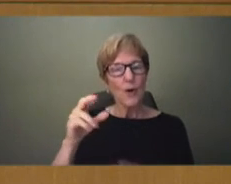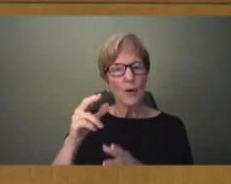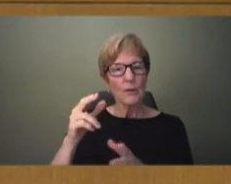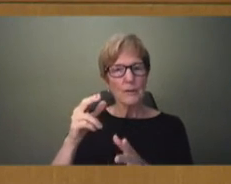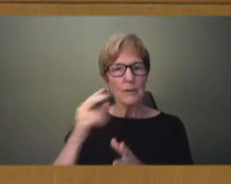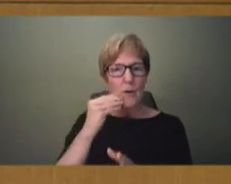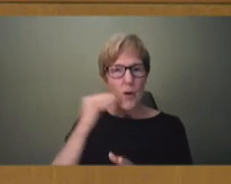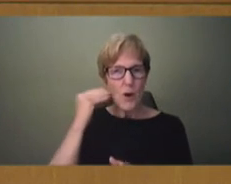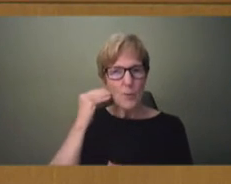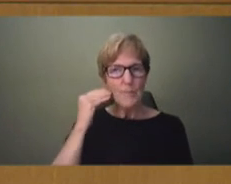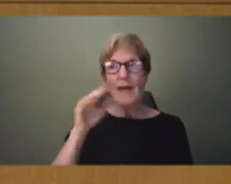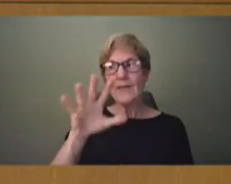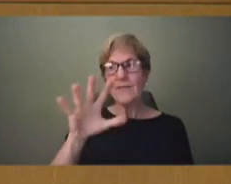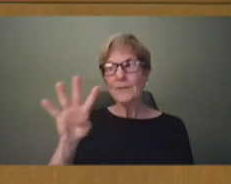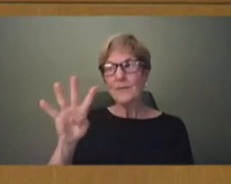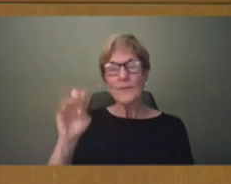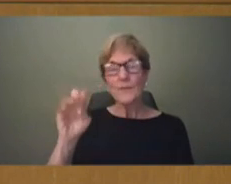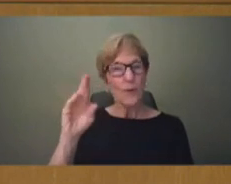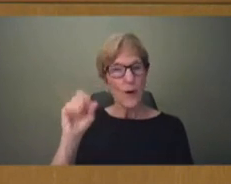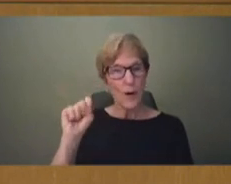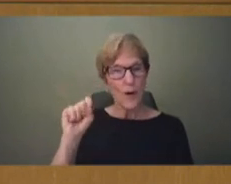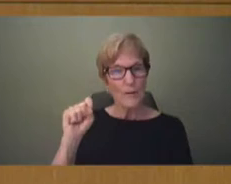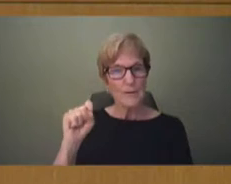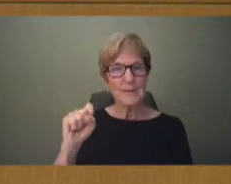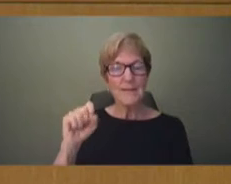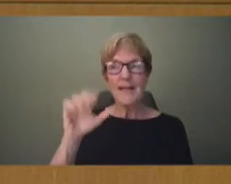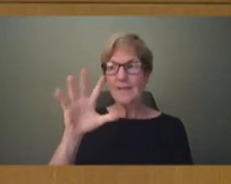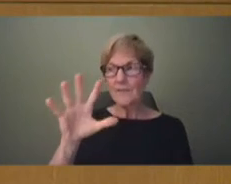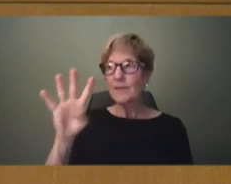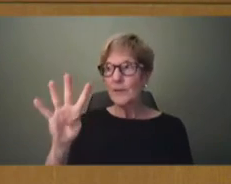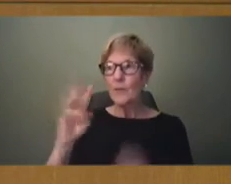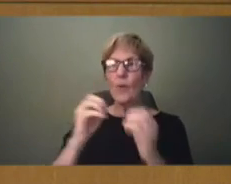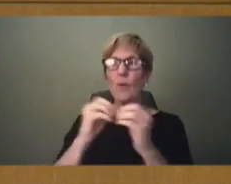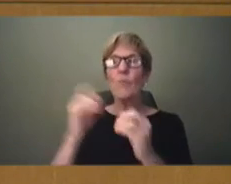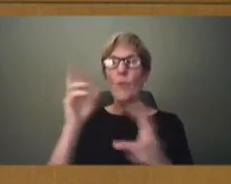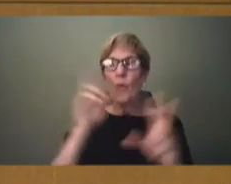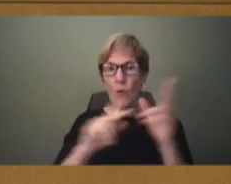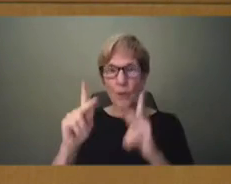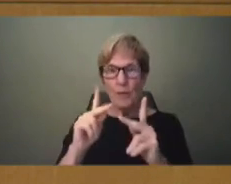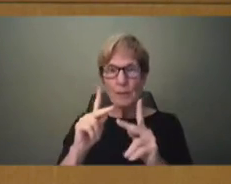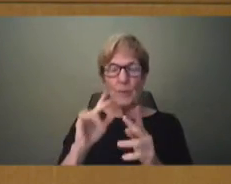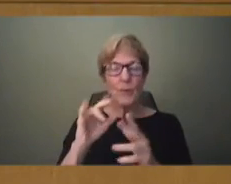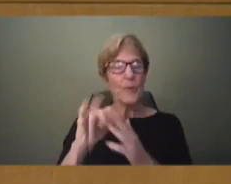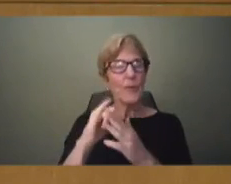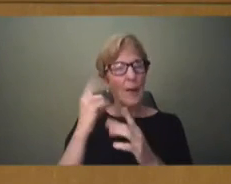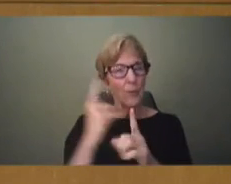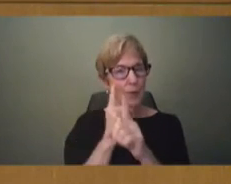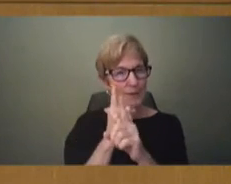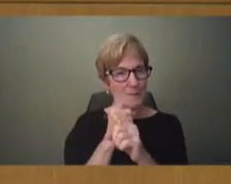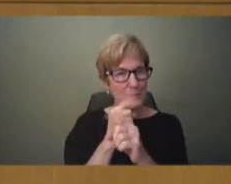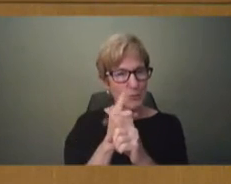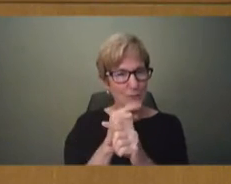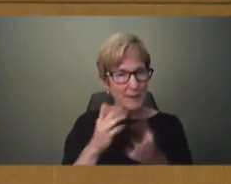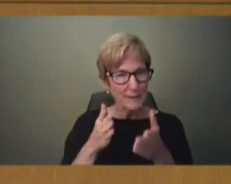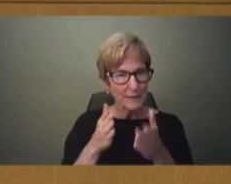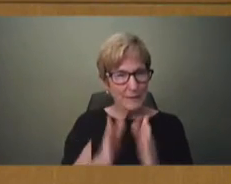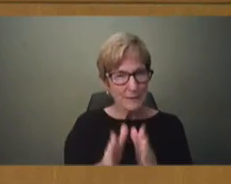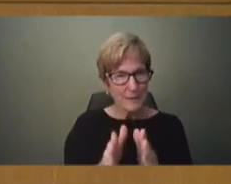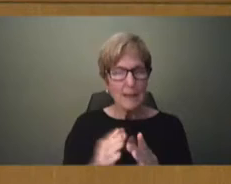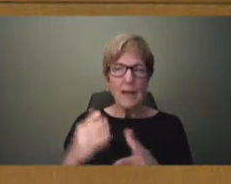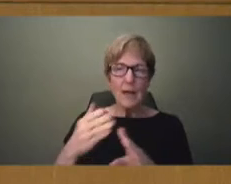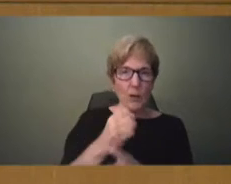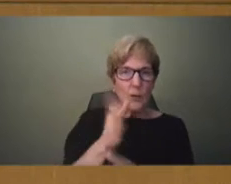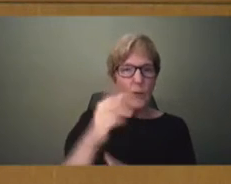54 cars 54 more people coming down that one street and out toward Plaza